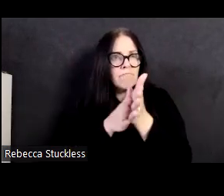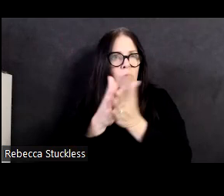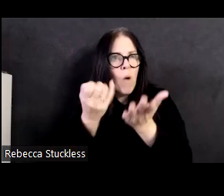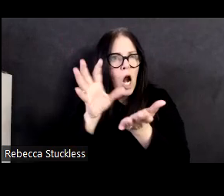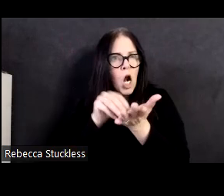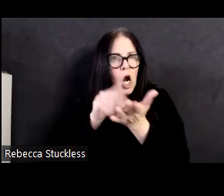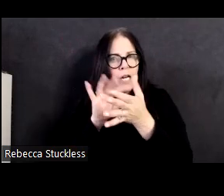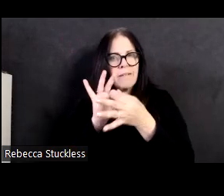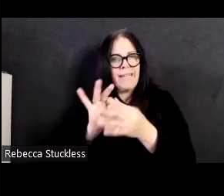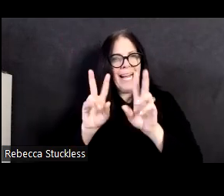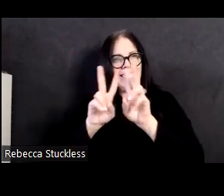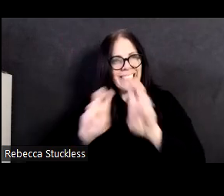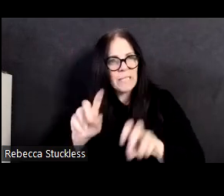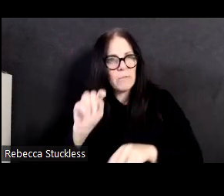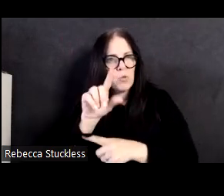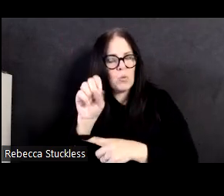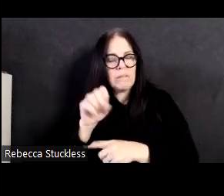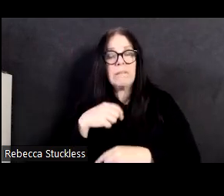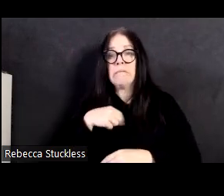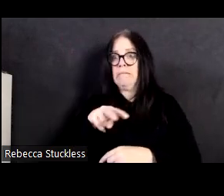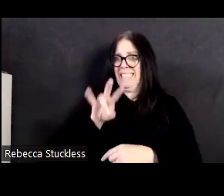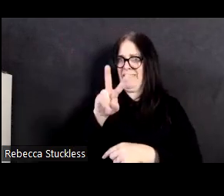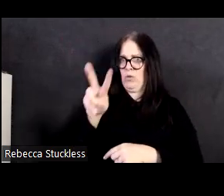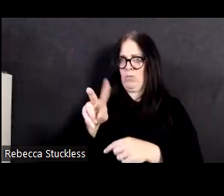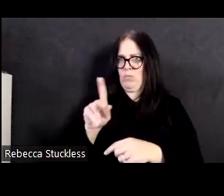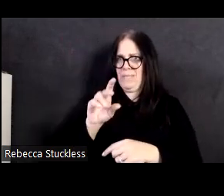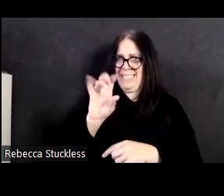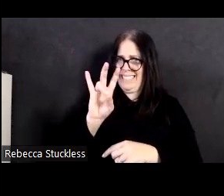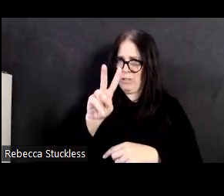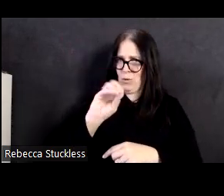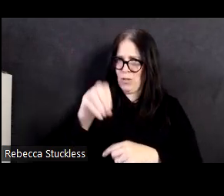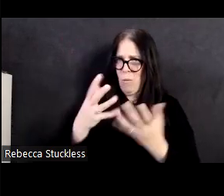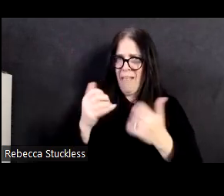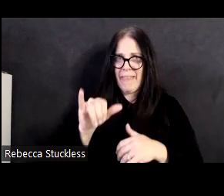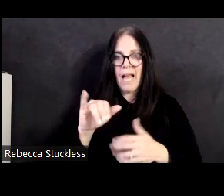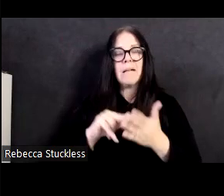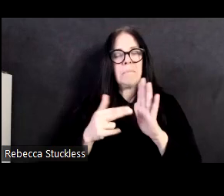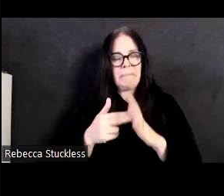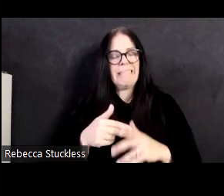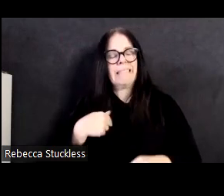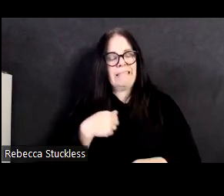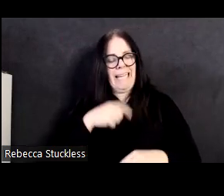about assessment tools, it became pretty clear that that would definitely be the focus of one of our sessions.